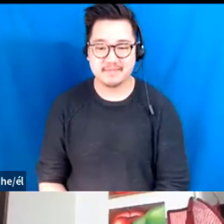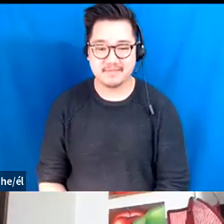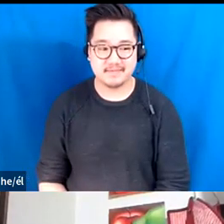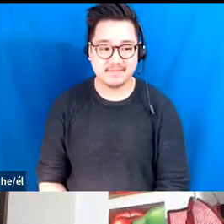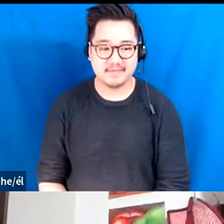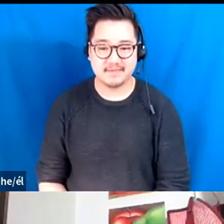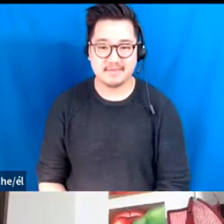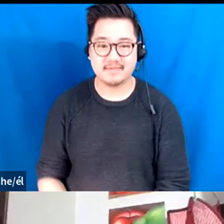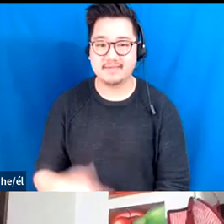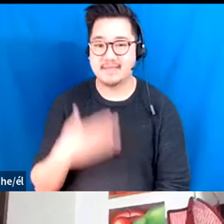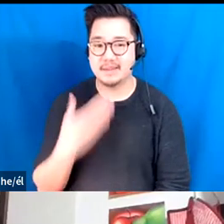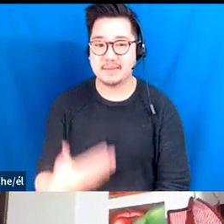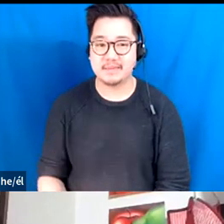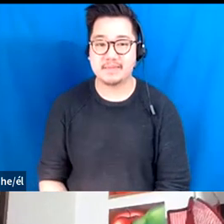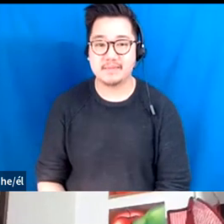thank you